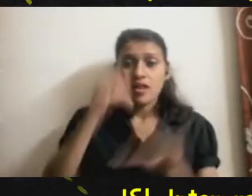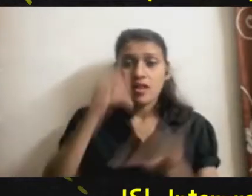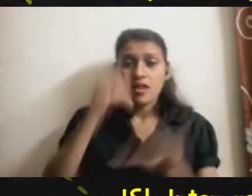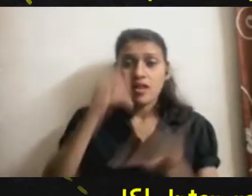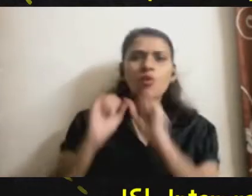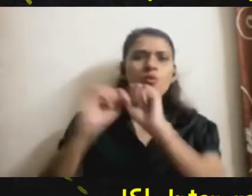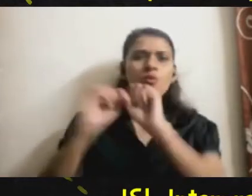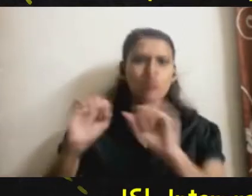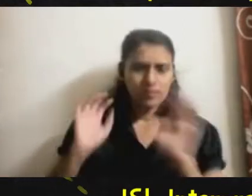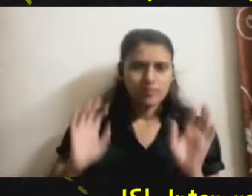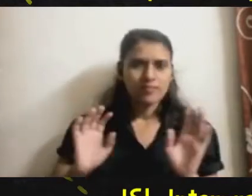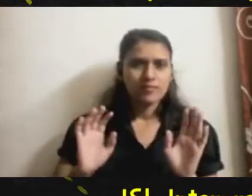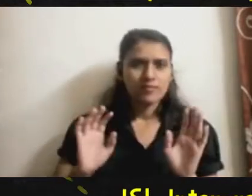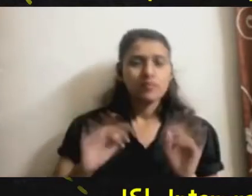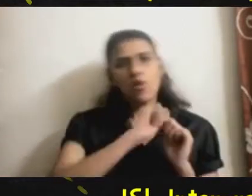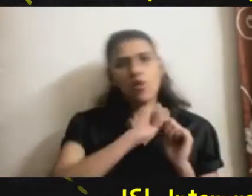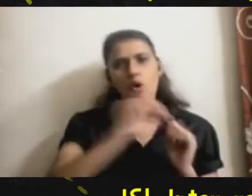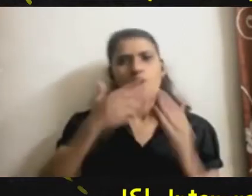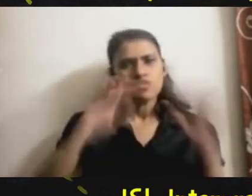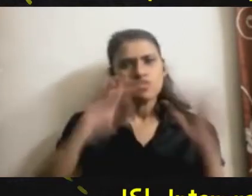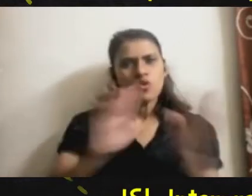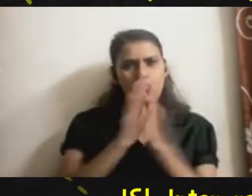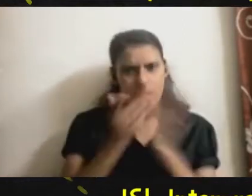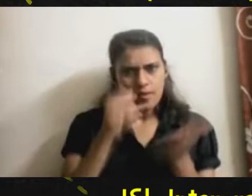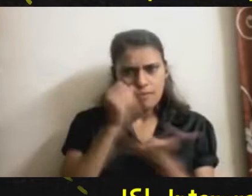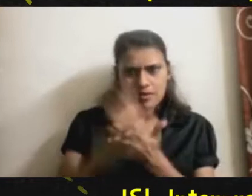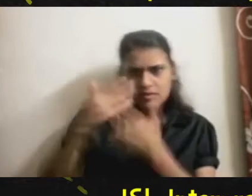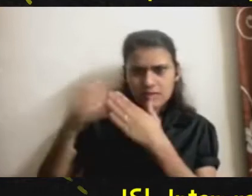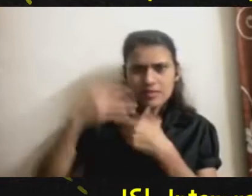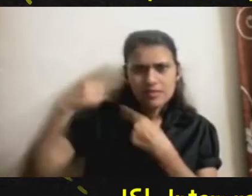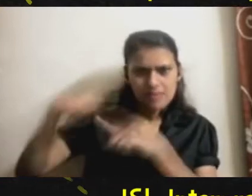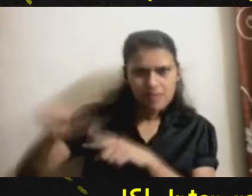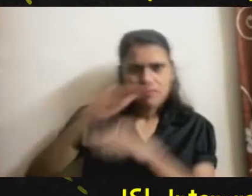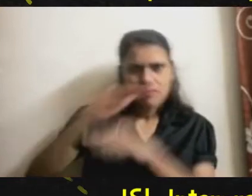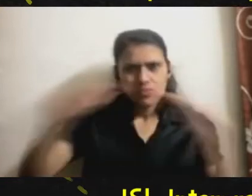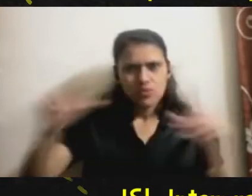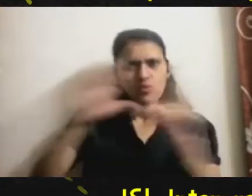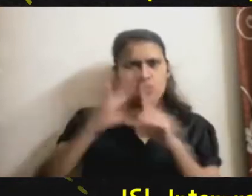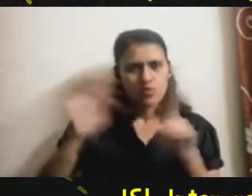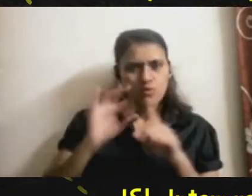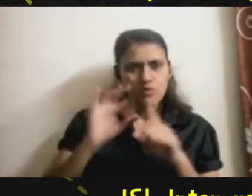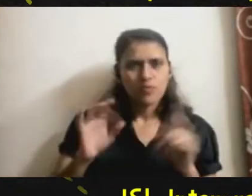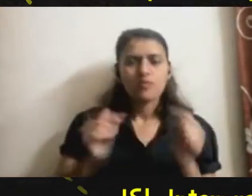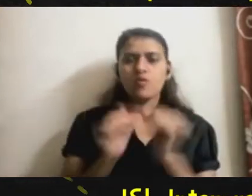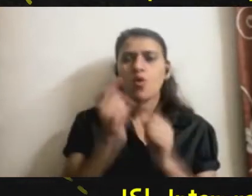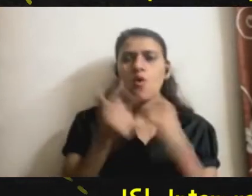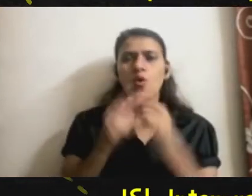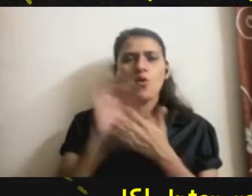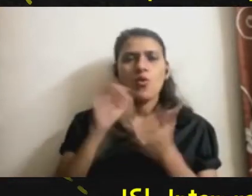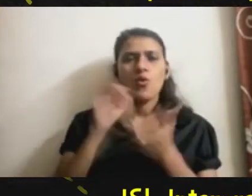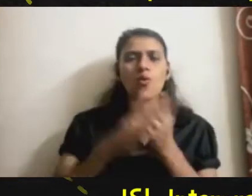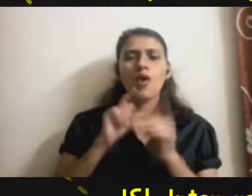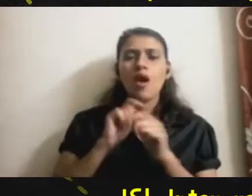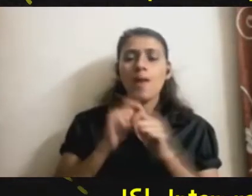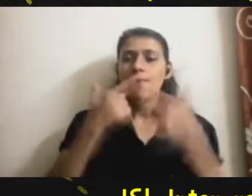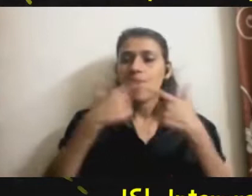doesn't mean that all children's books should be written by children, of course. Authors can do beautiful things with language and storytelling in a